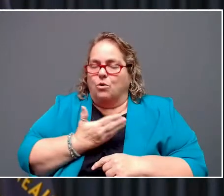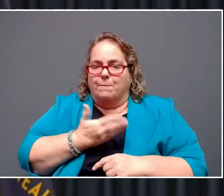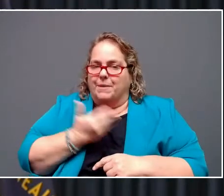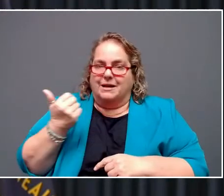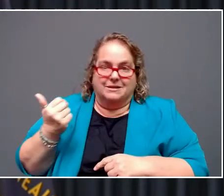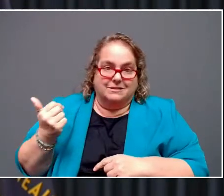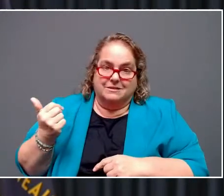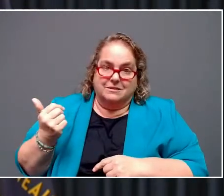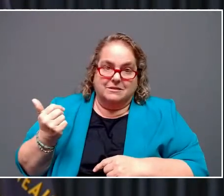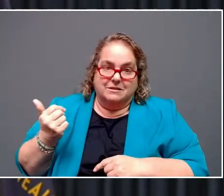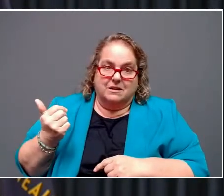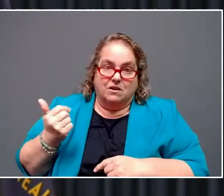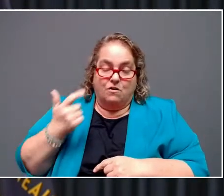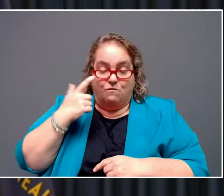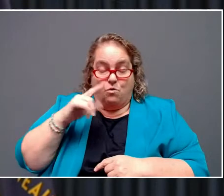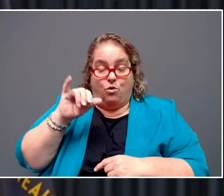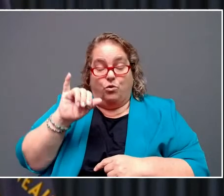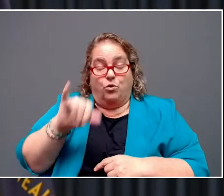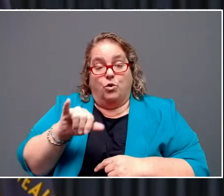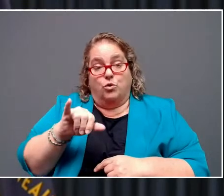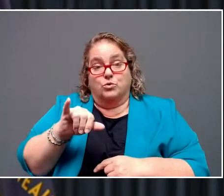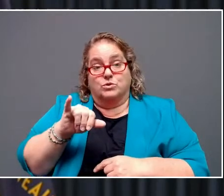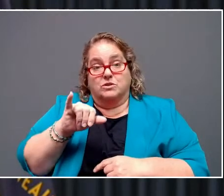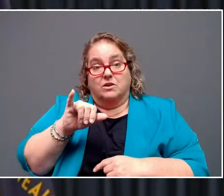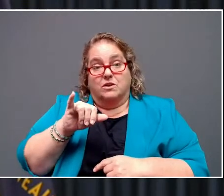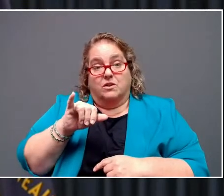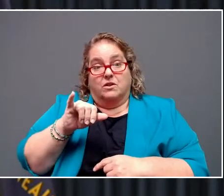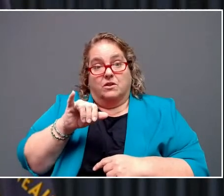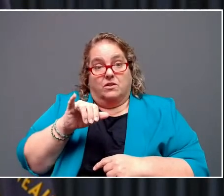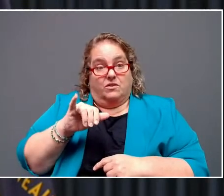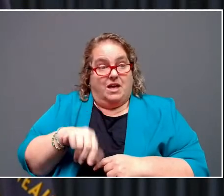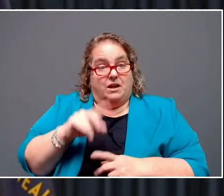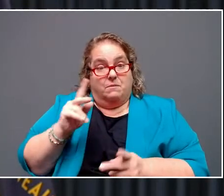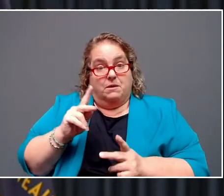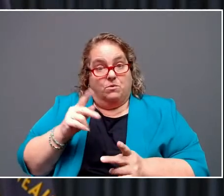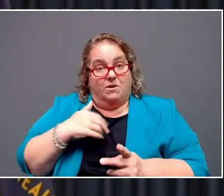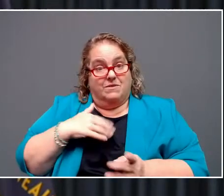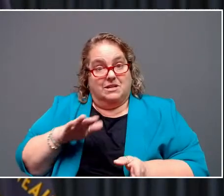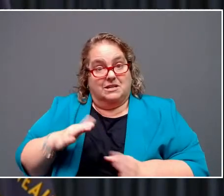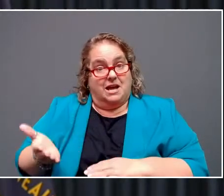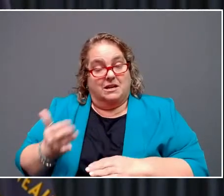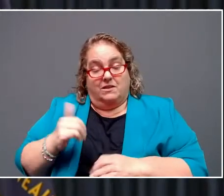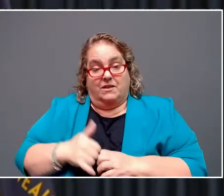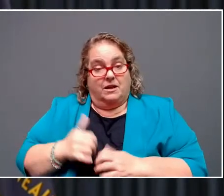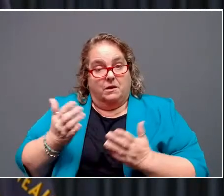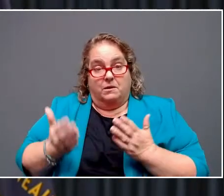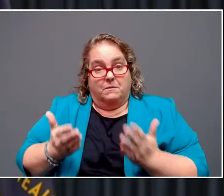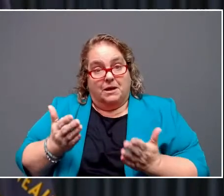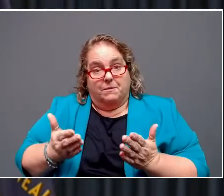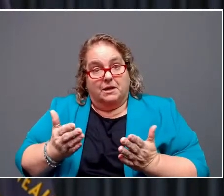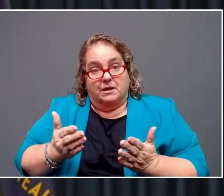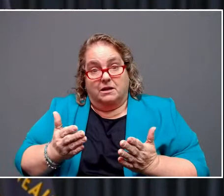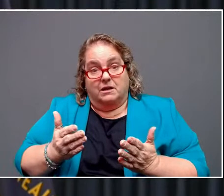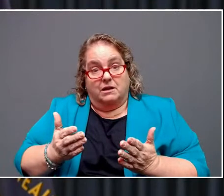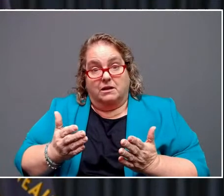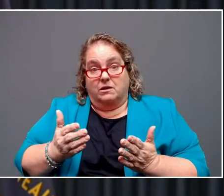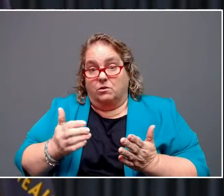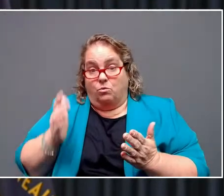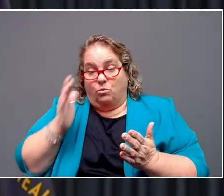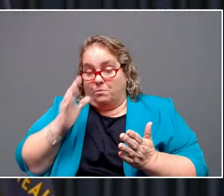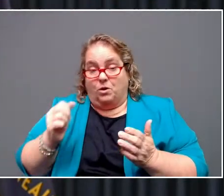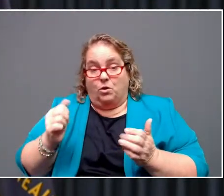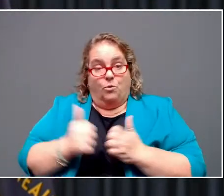For those that have lost individuals, that might not be solace to